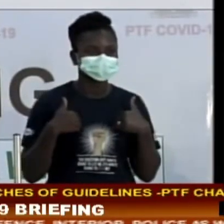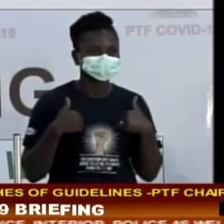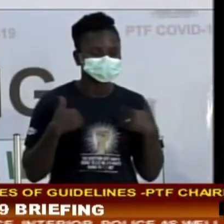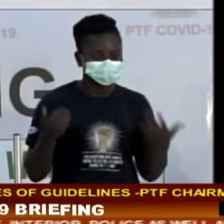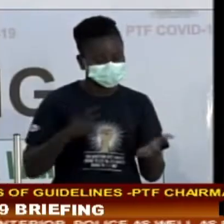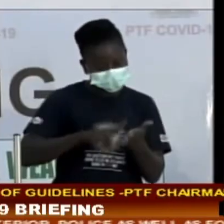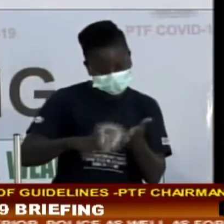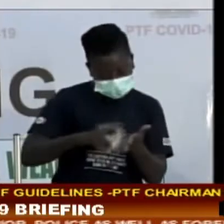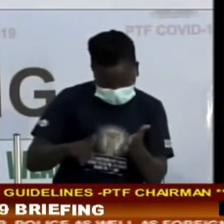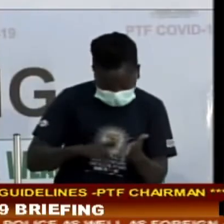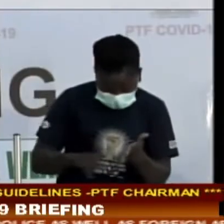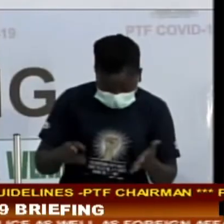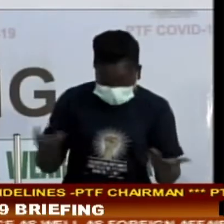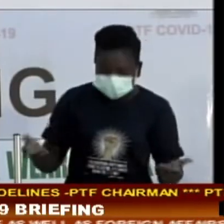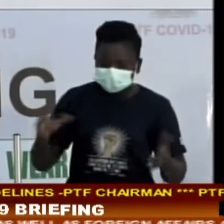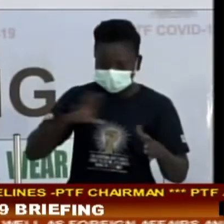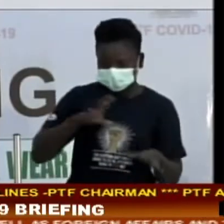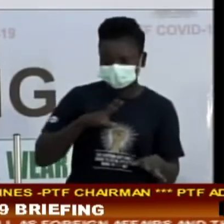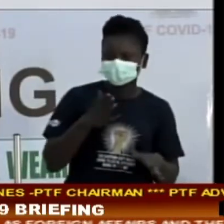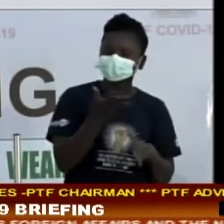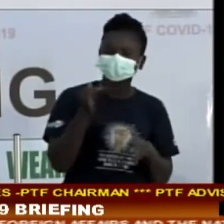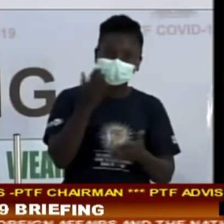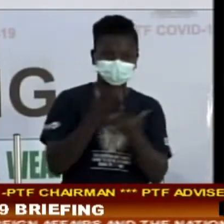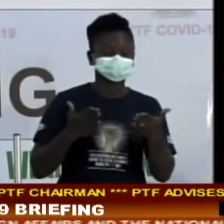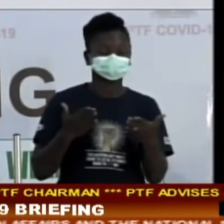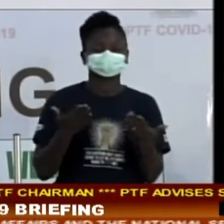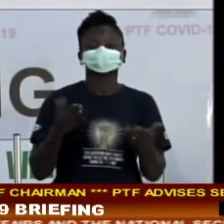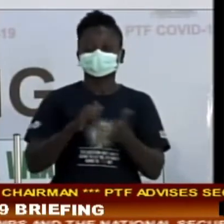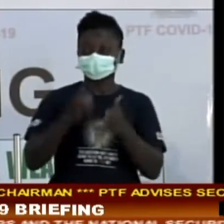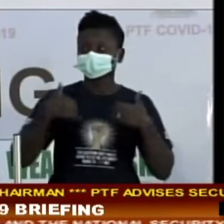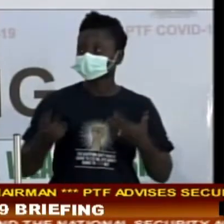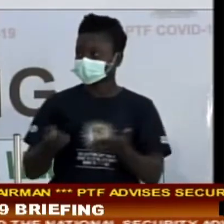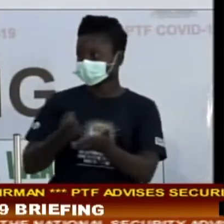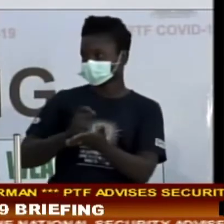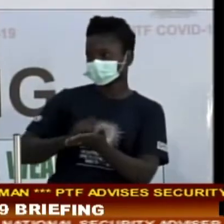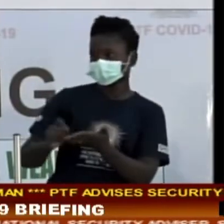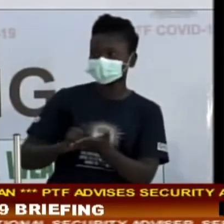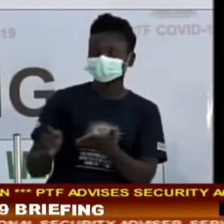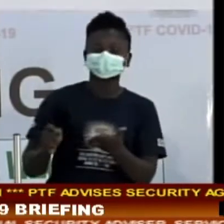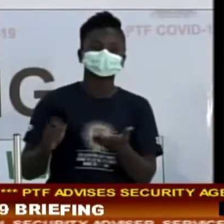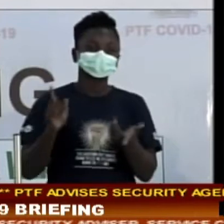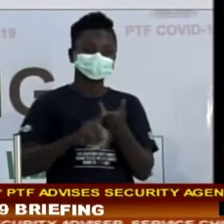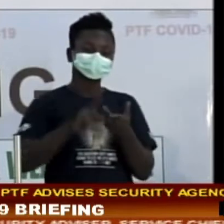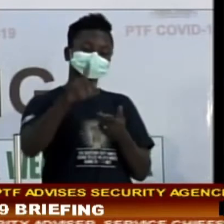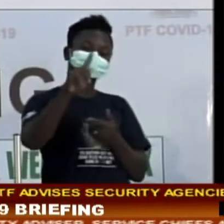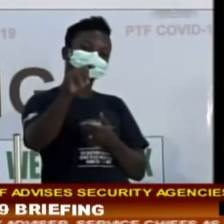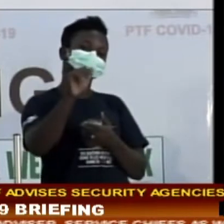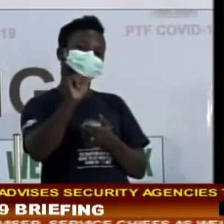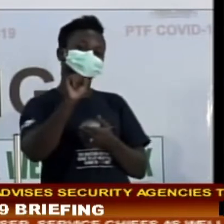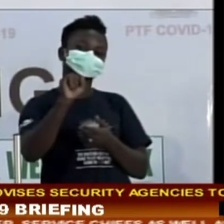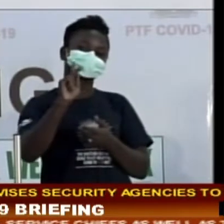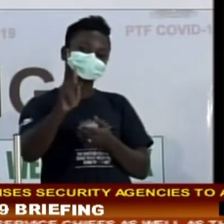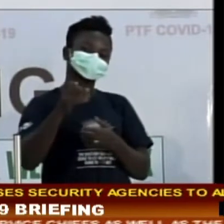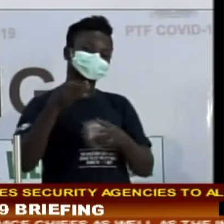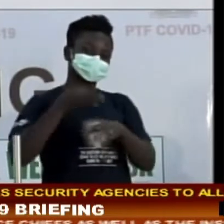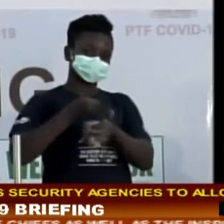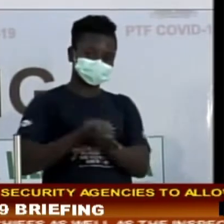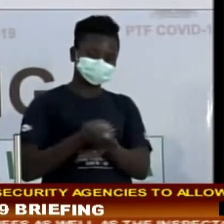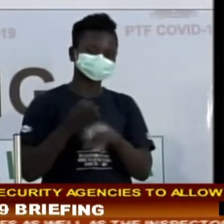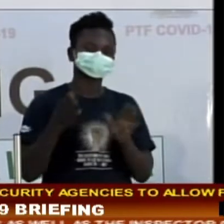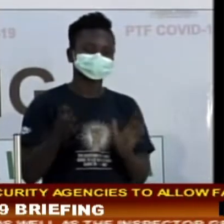research interests F there are some who have written to ask for permit a waiver on importing certain